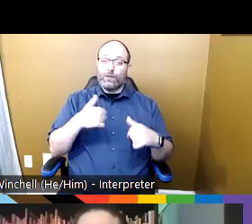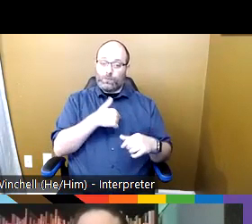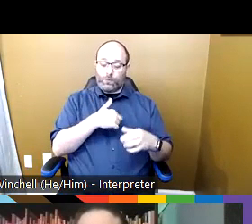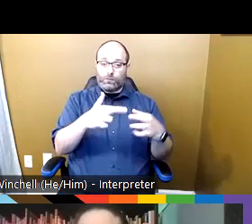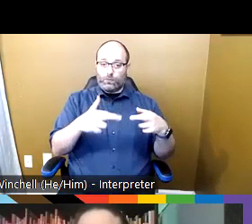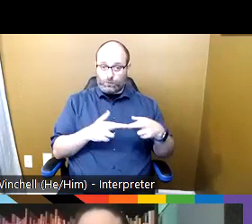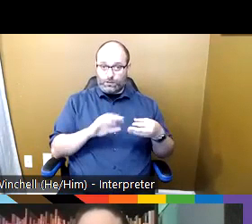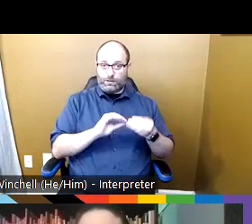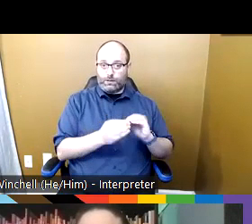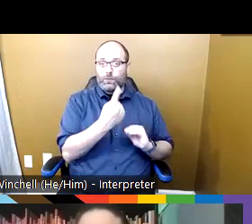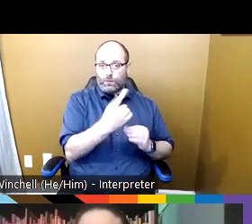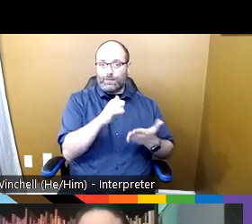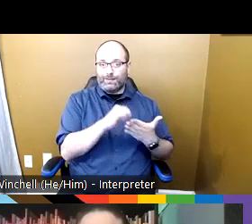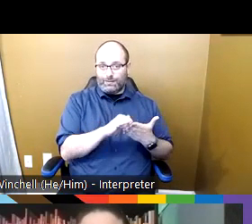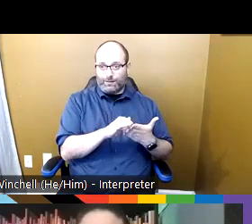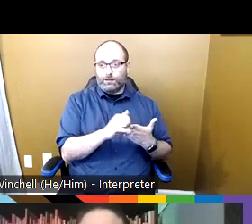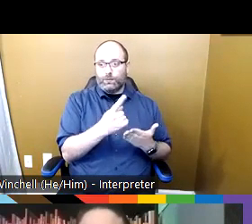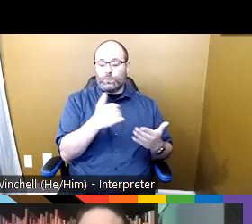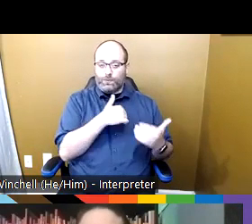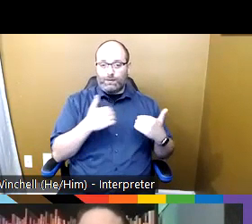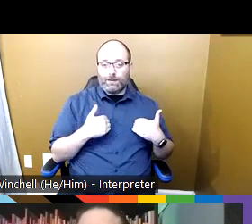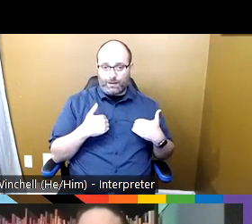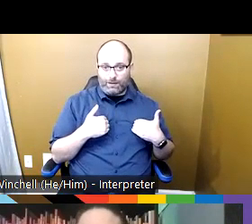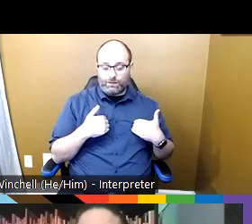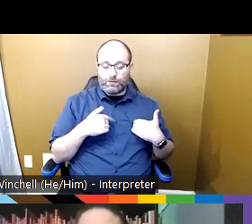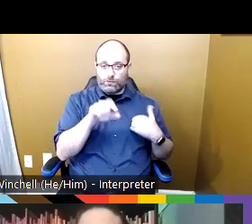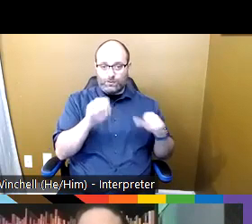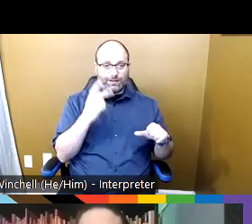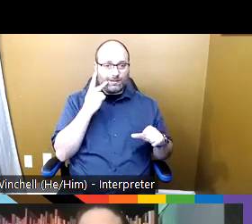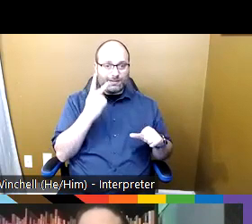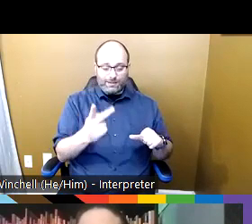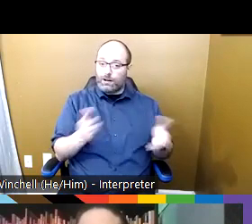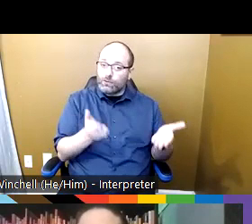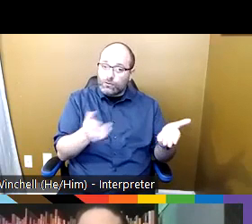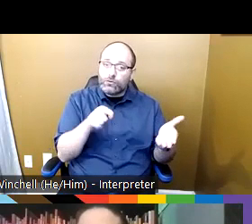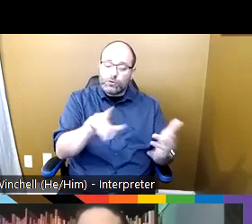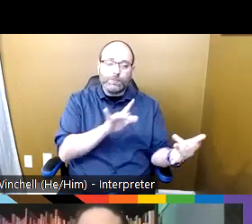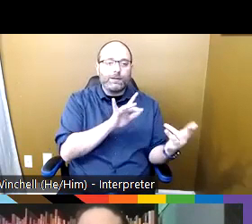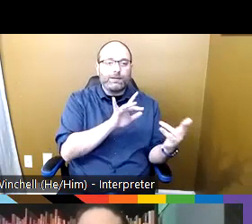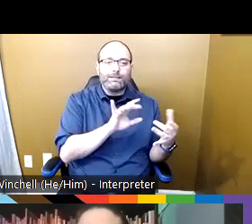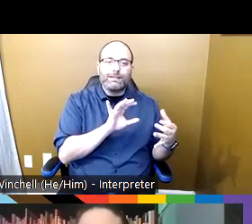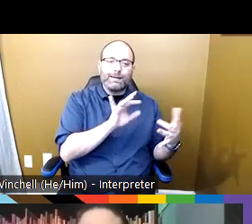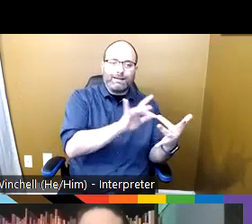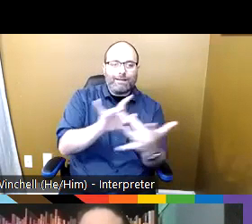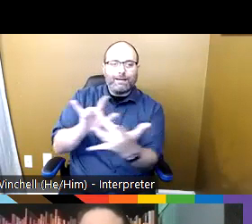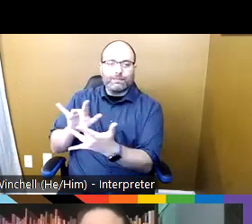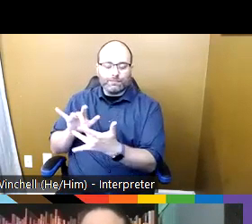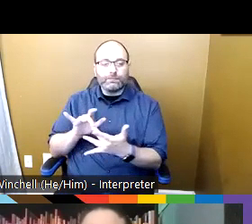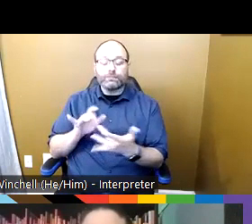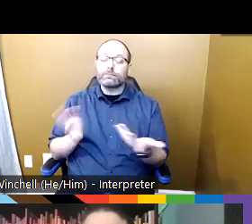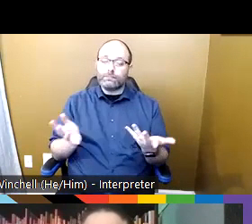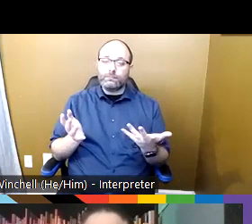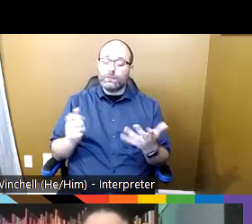which is the one that we have here, but you can see, so I encourage you to be connected to the network. We do